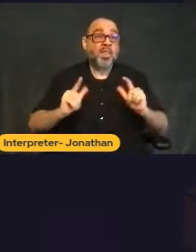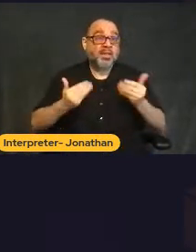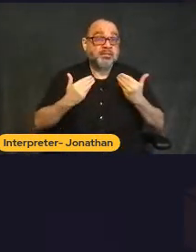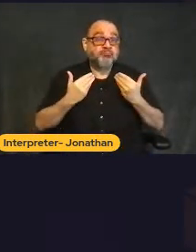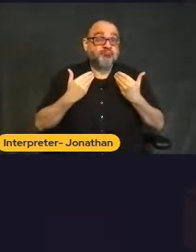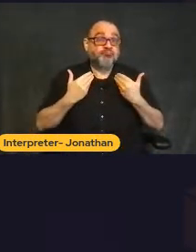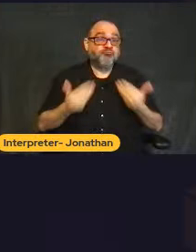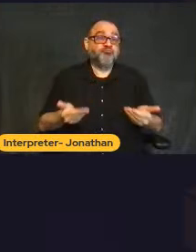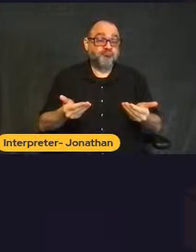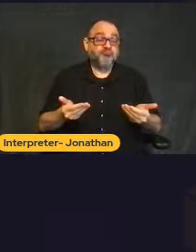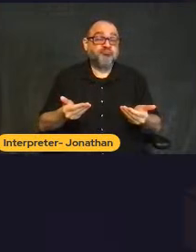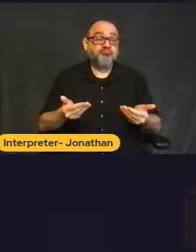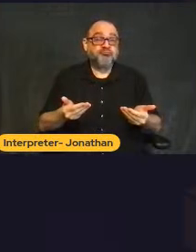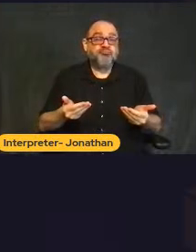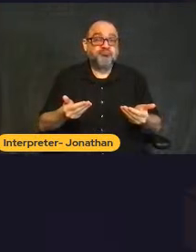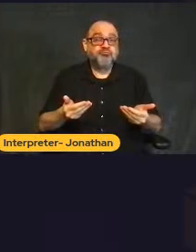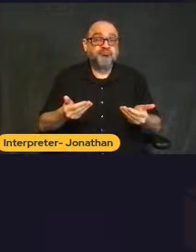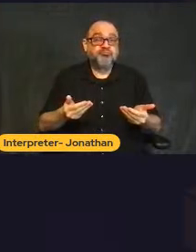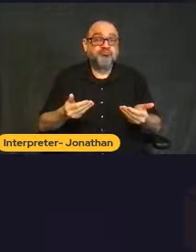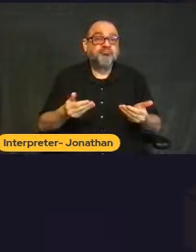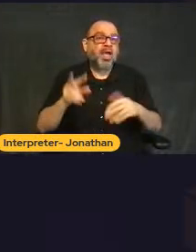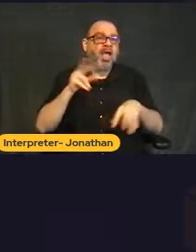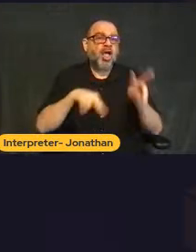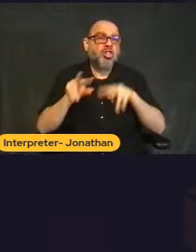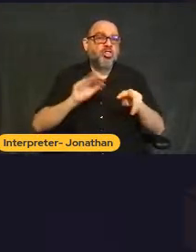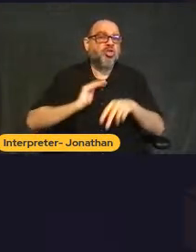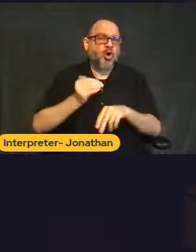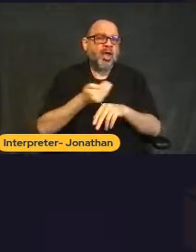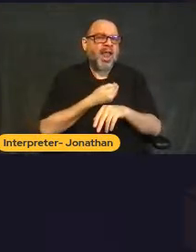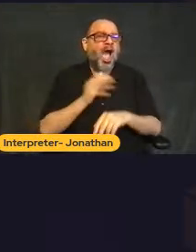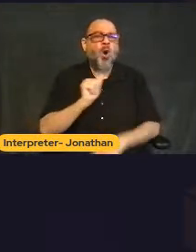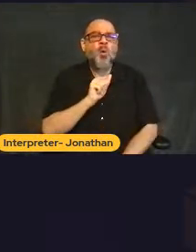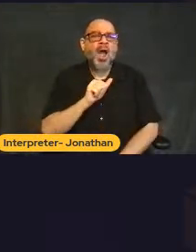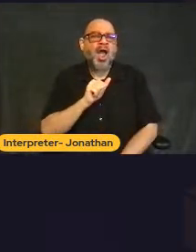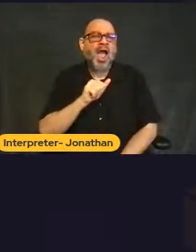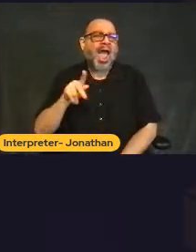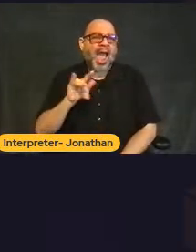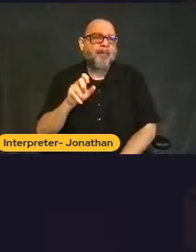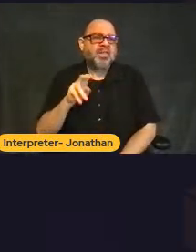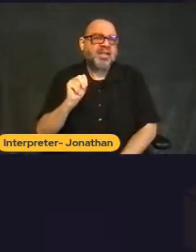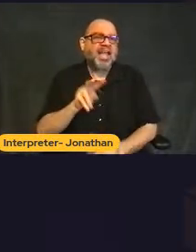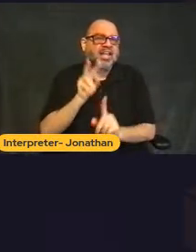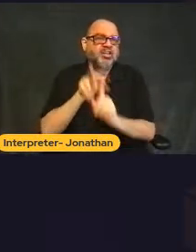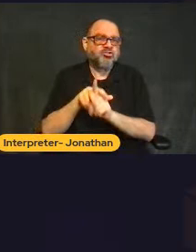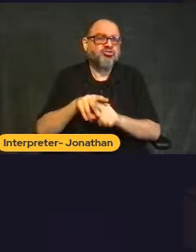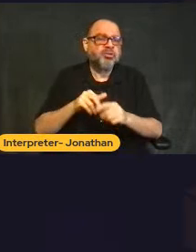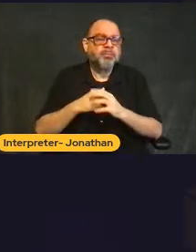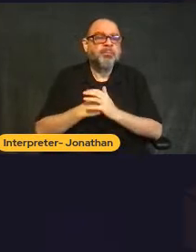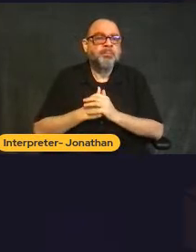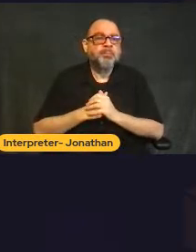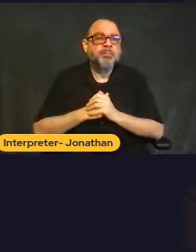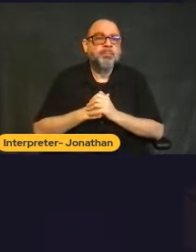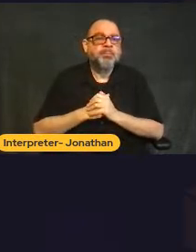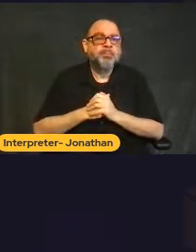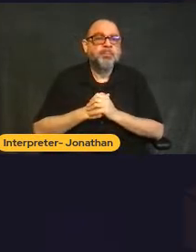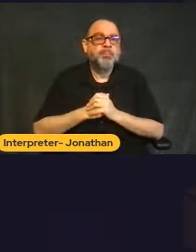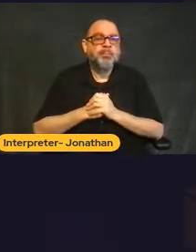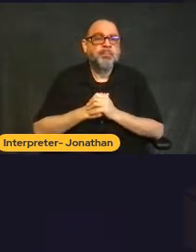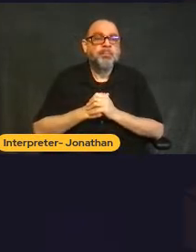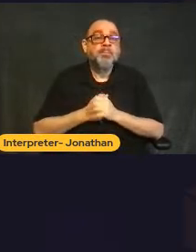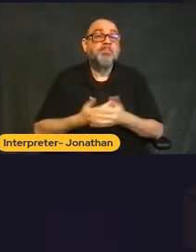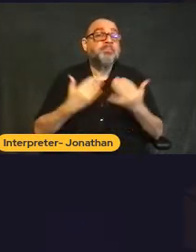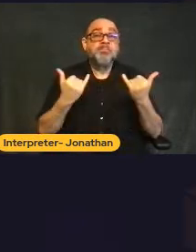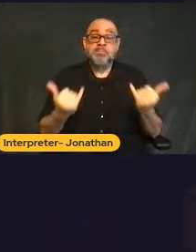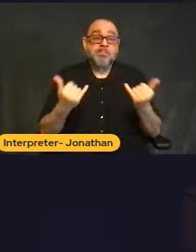deploy our Next.js application. First, we will create our Next.js application, and we'll do